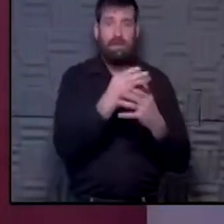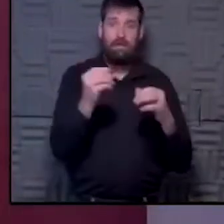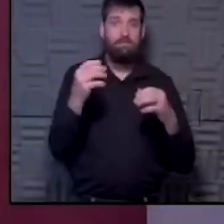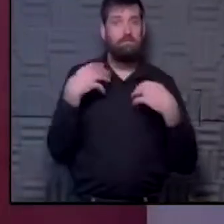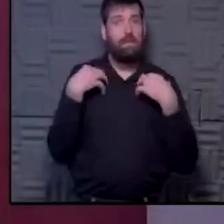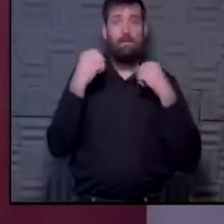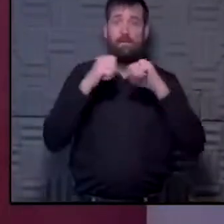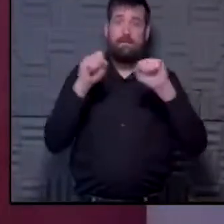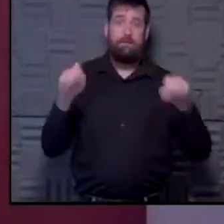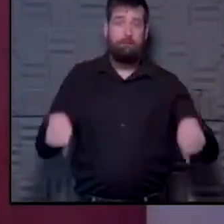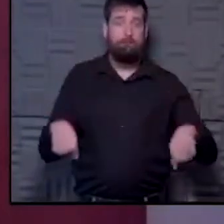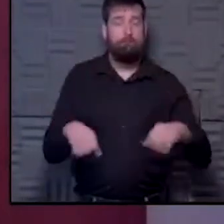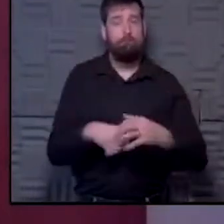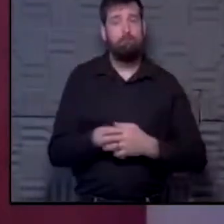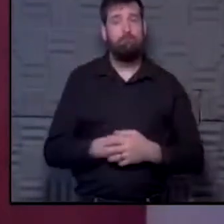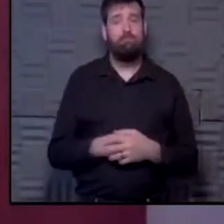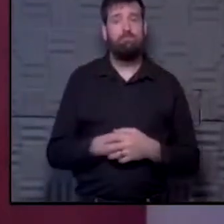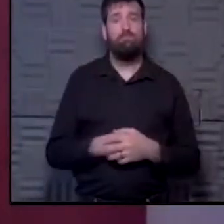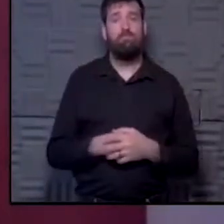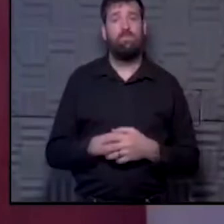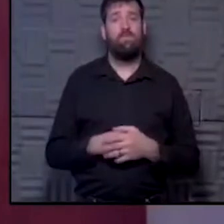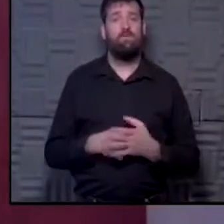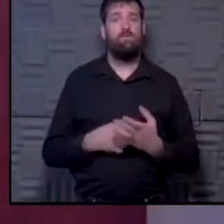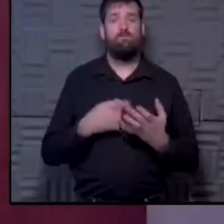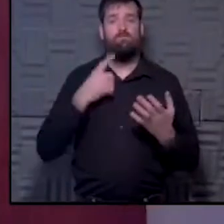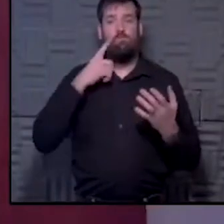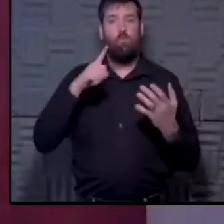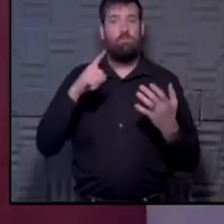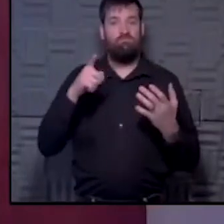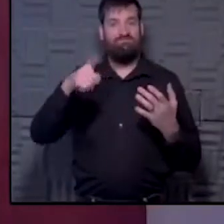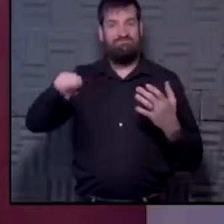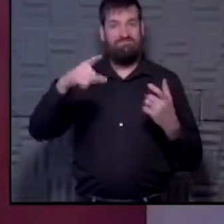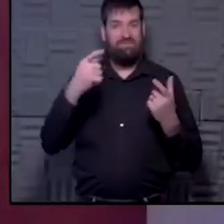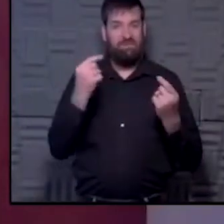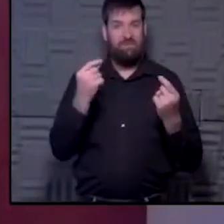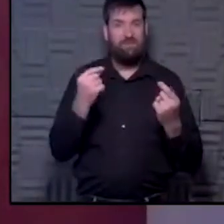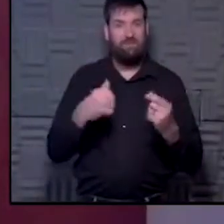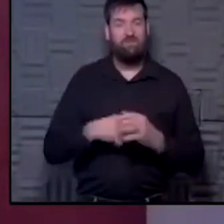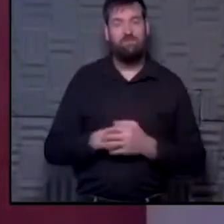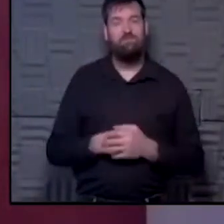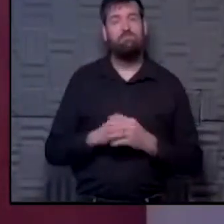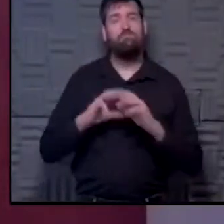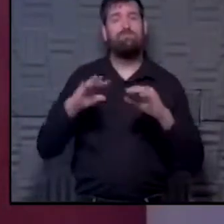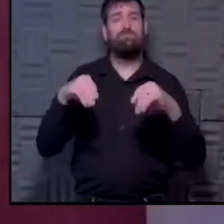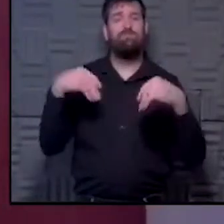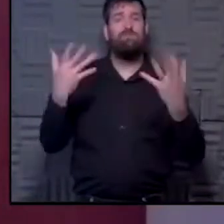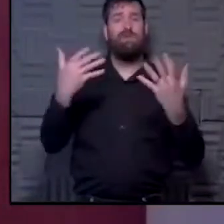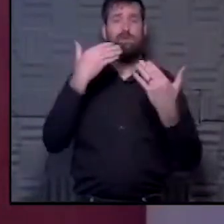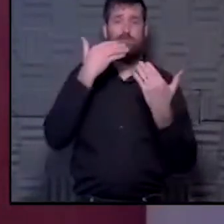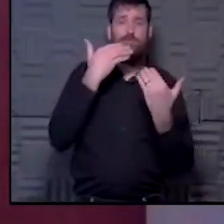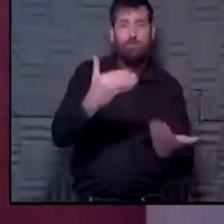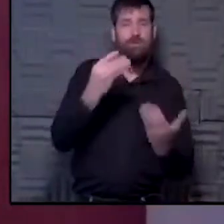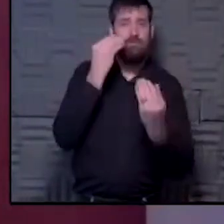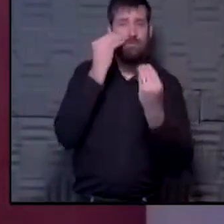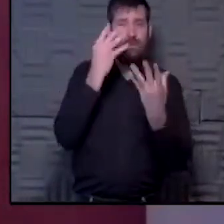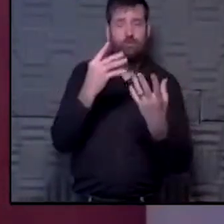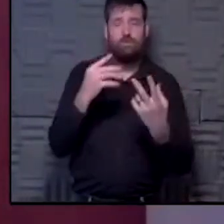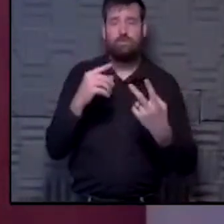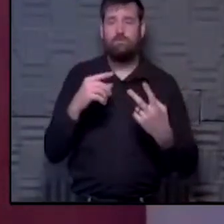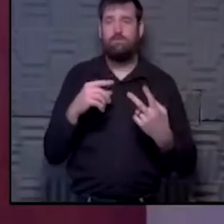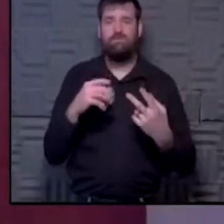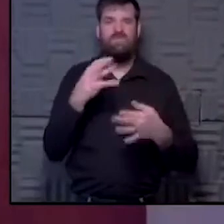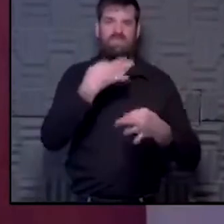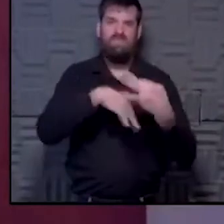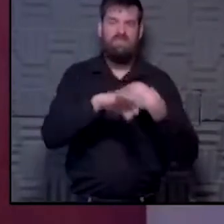health system, for doing what you're doing. Providing good information instead